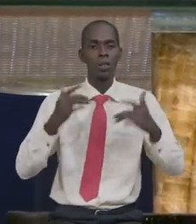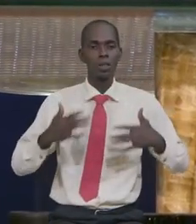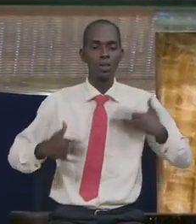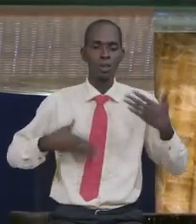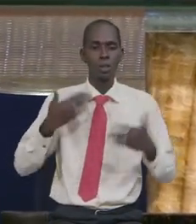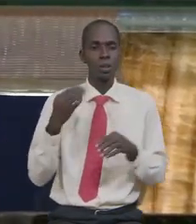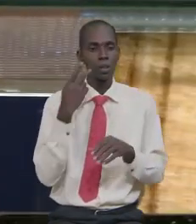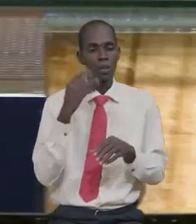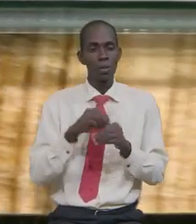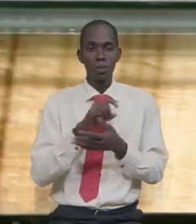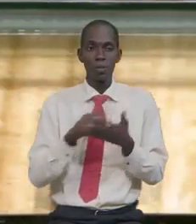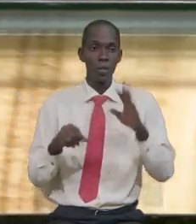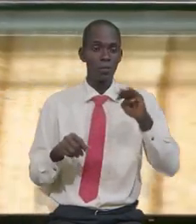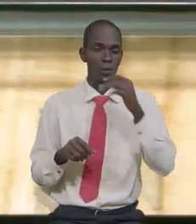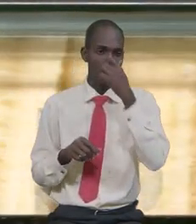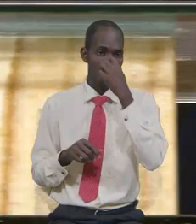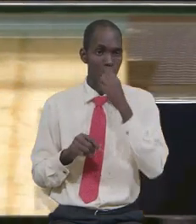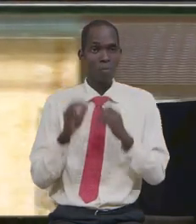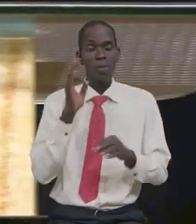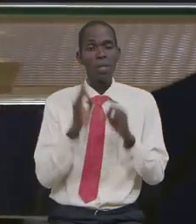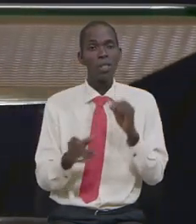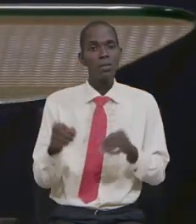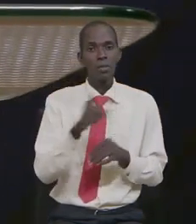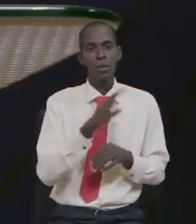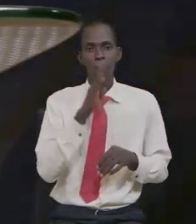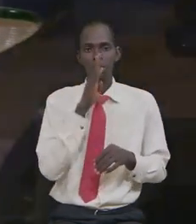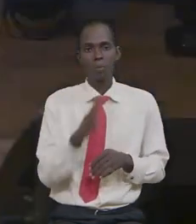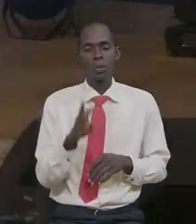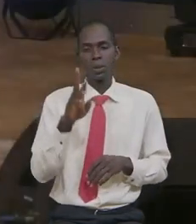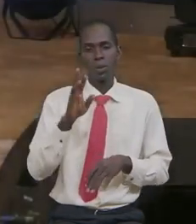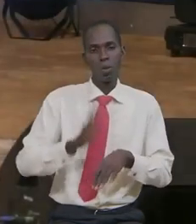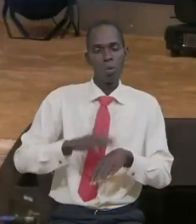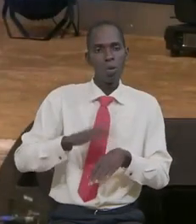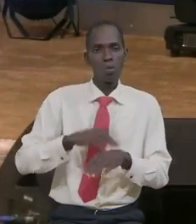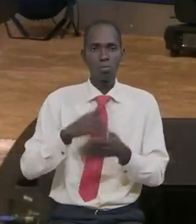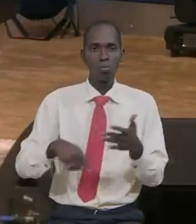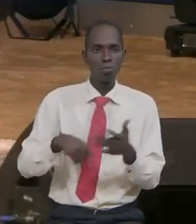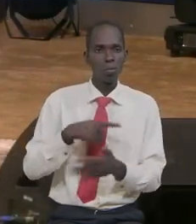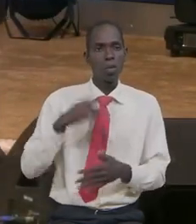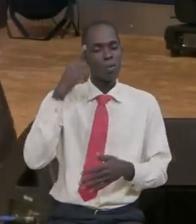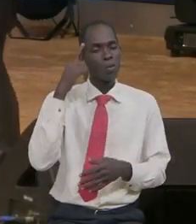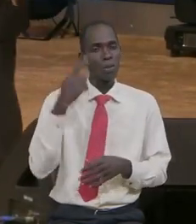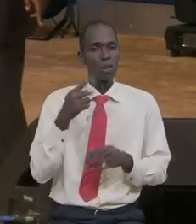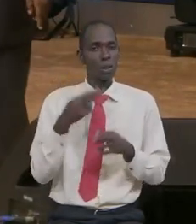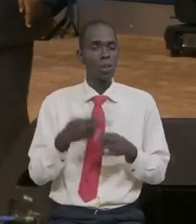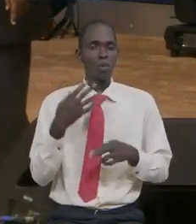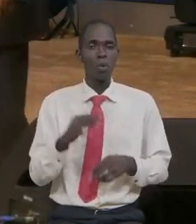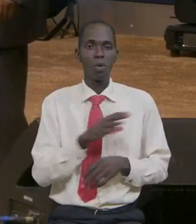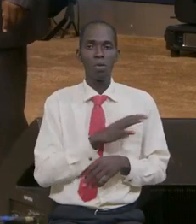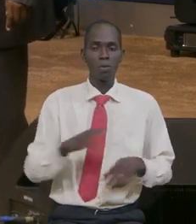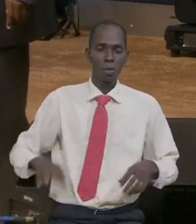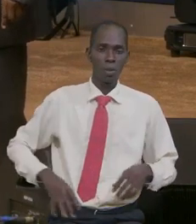Verse 14 says, if ye be reproached for the name of Christ, the name of Christ,